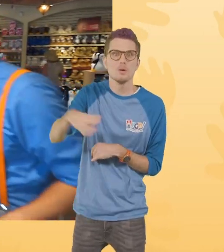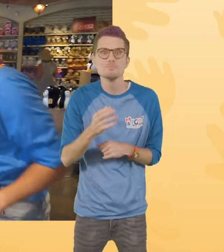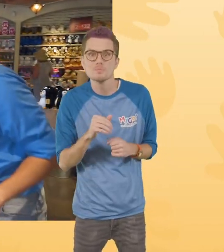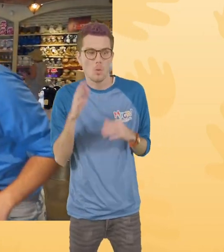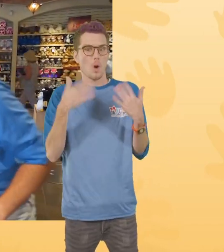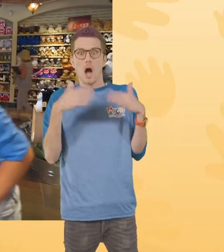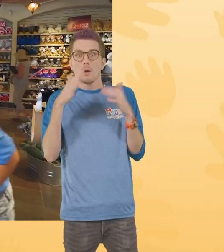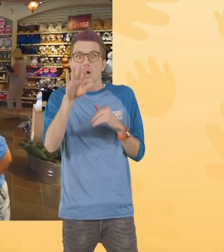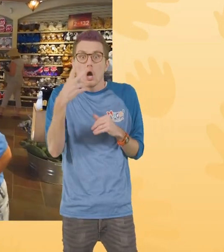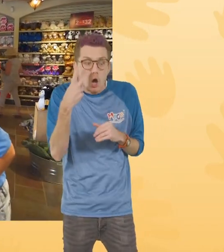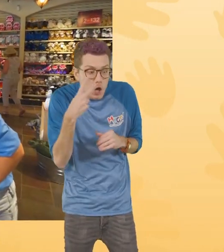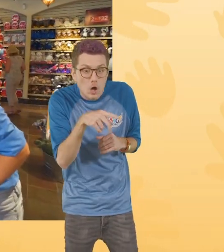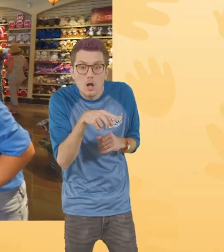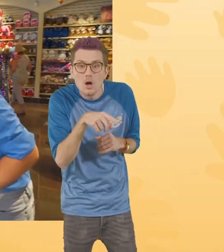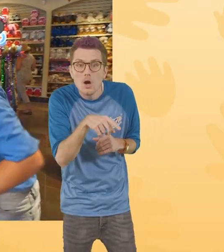Whoa, look!